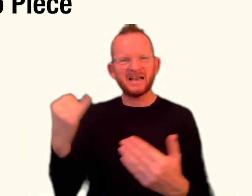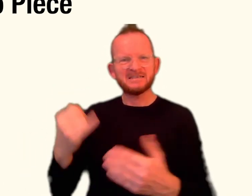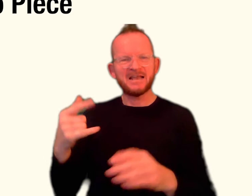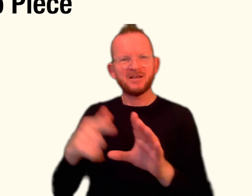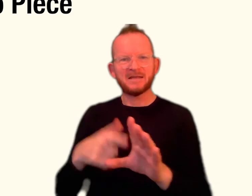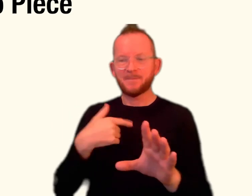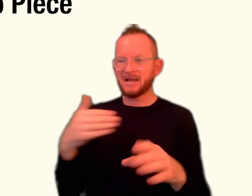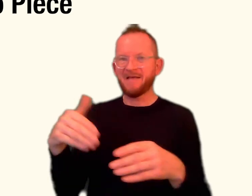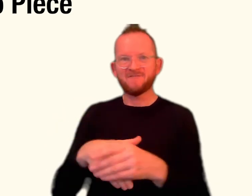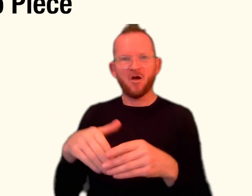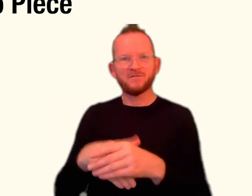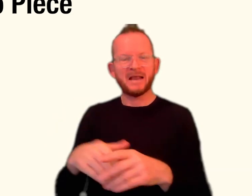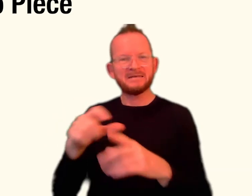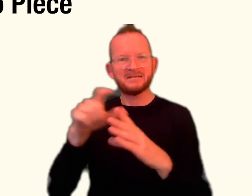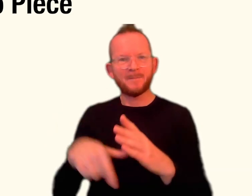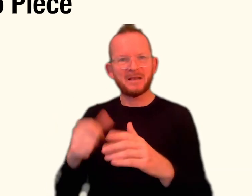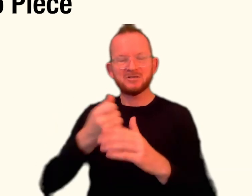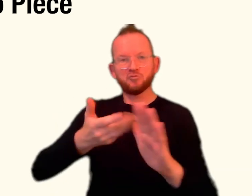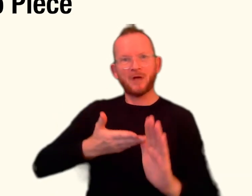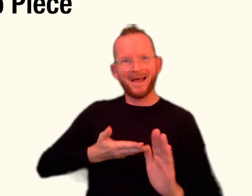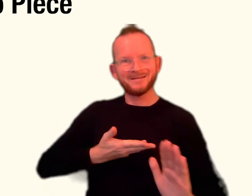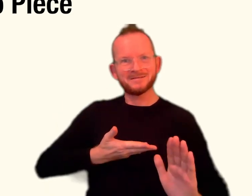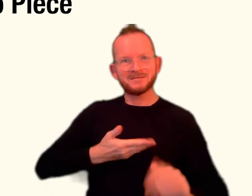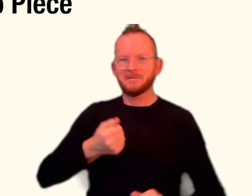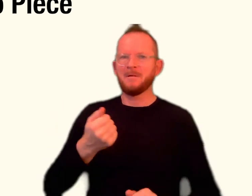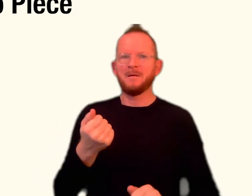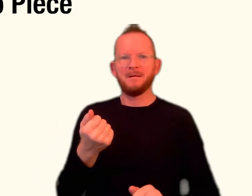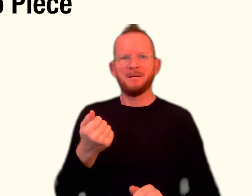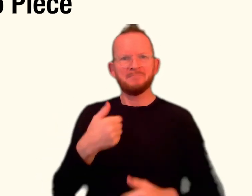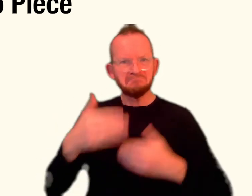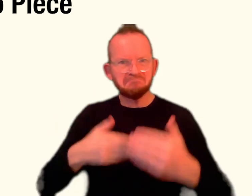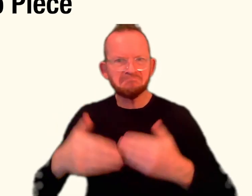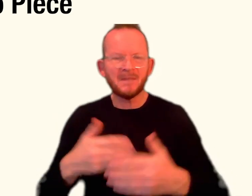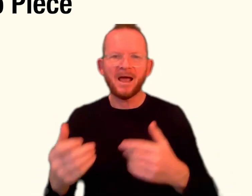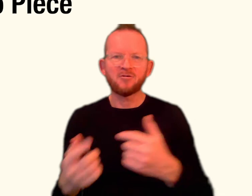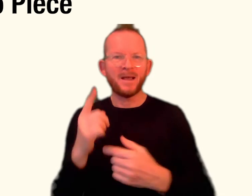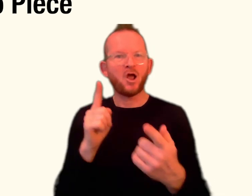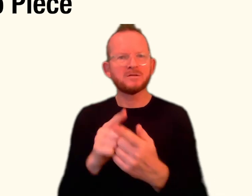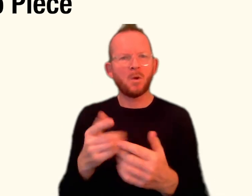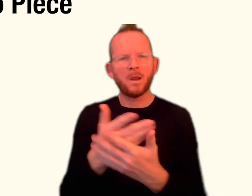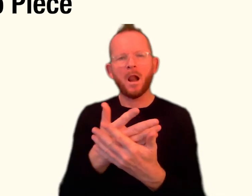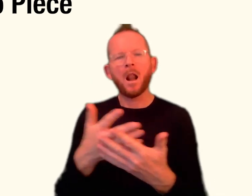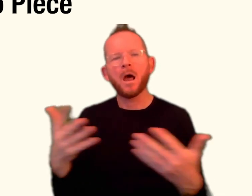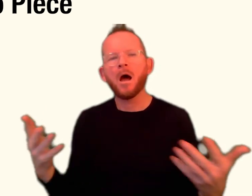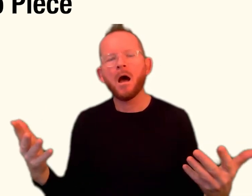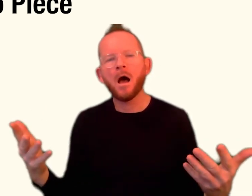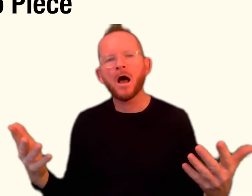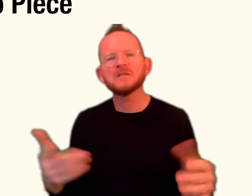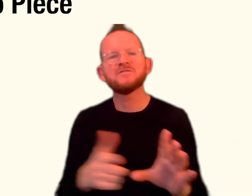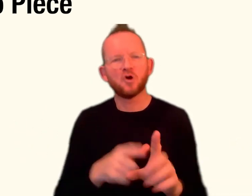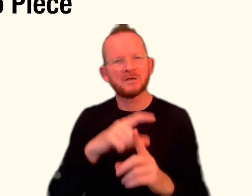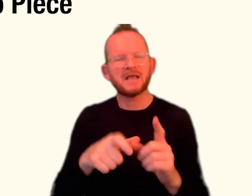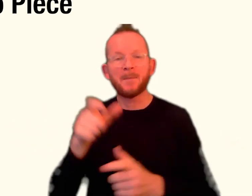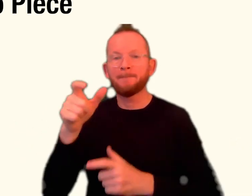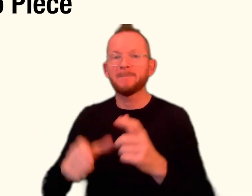I've been involved in disability rights, and I've come in contact with a lot of young